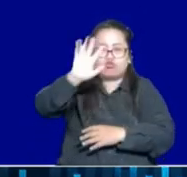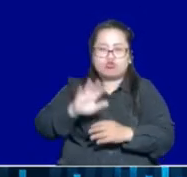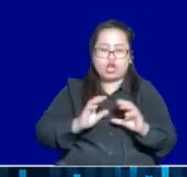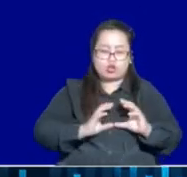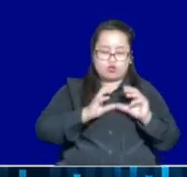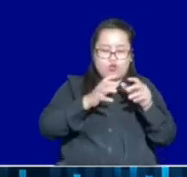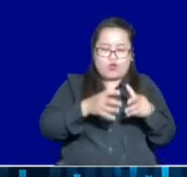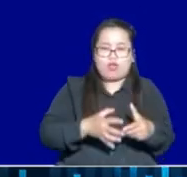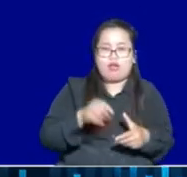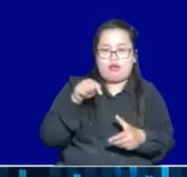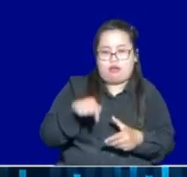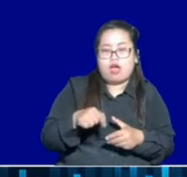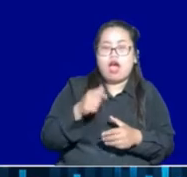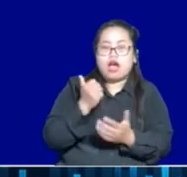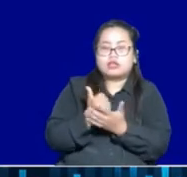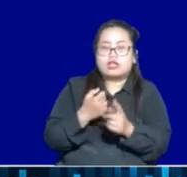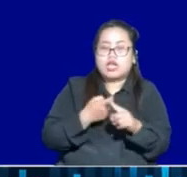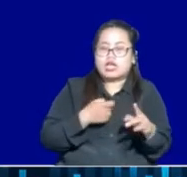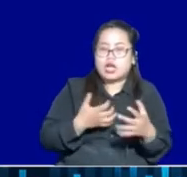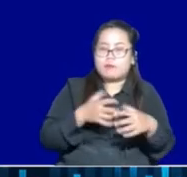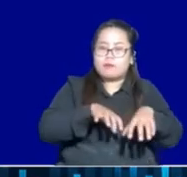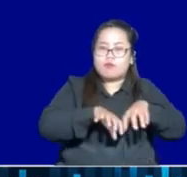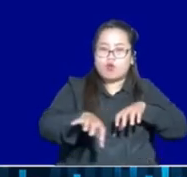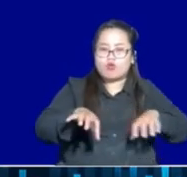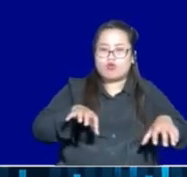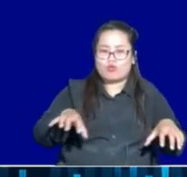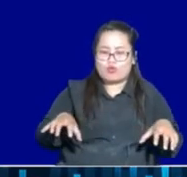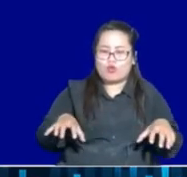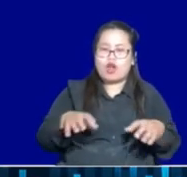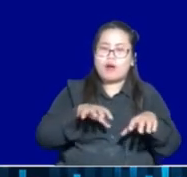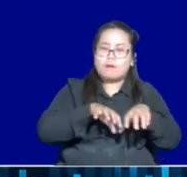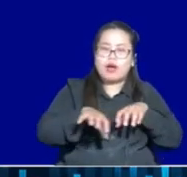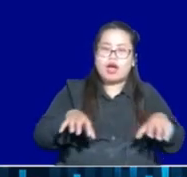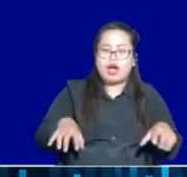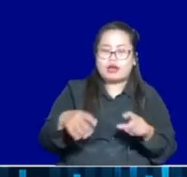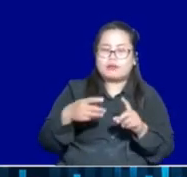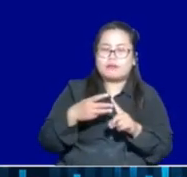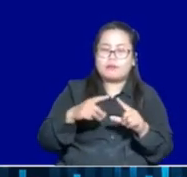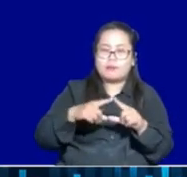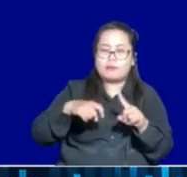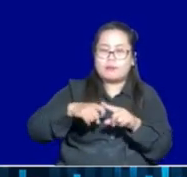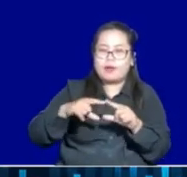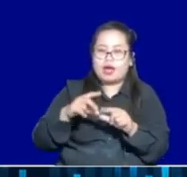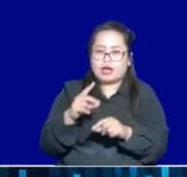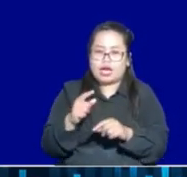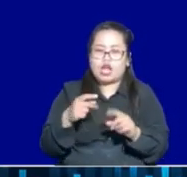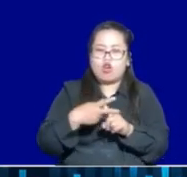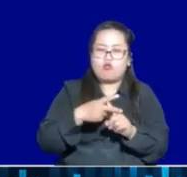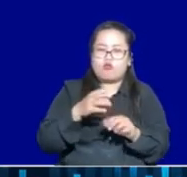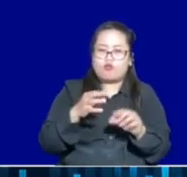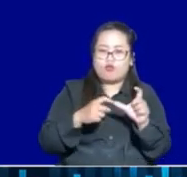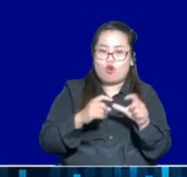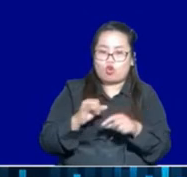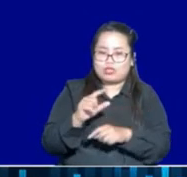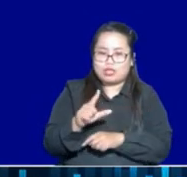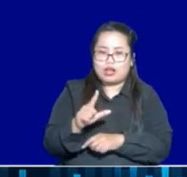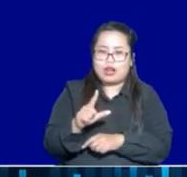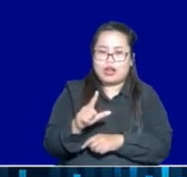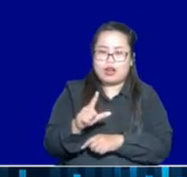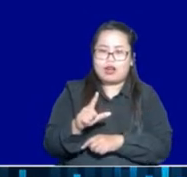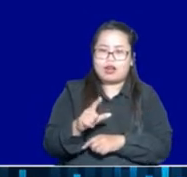carbon-related products like coal, oil, and natural gas. And this has led to this problem of